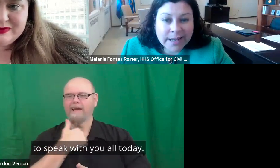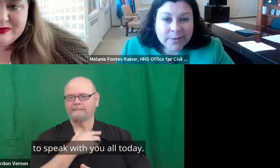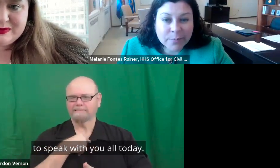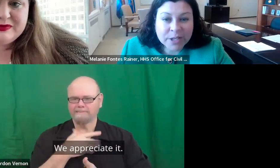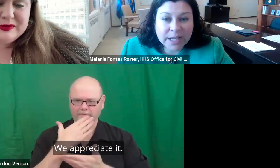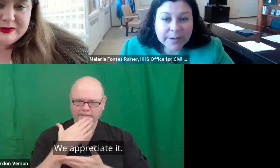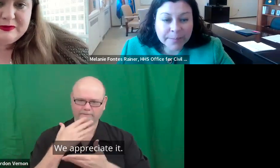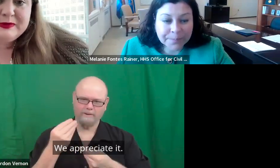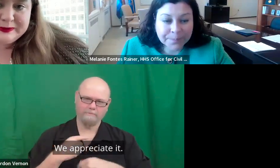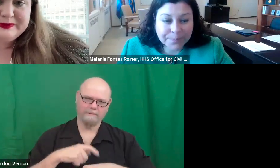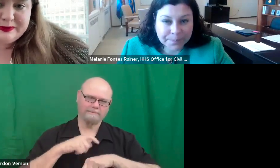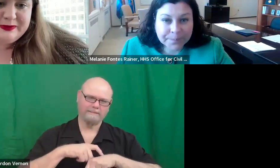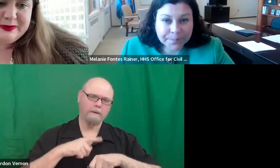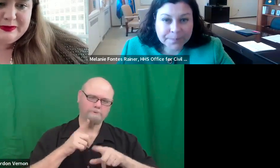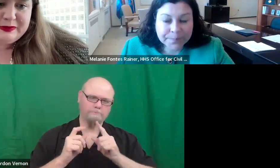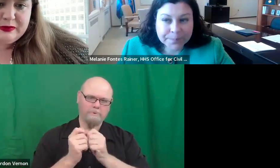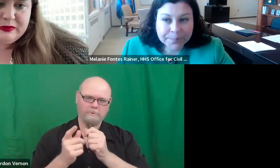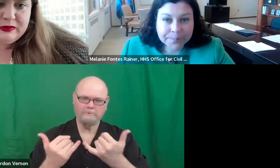you all today. We appreciate it.